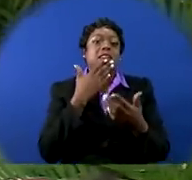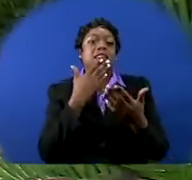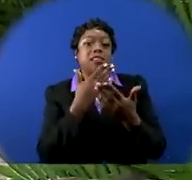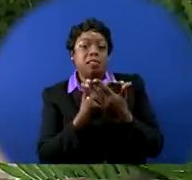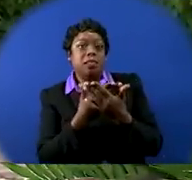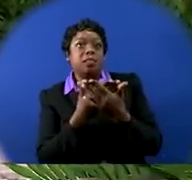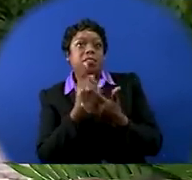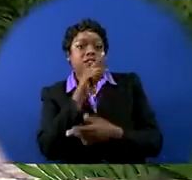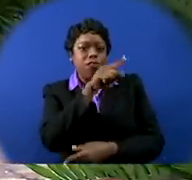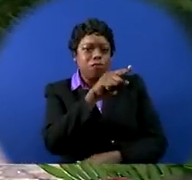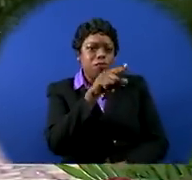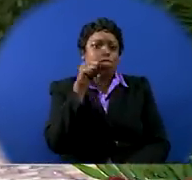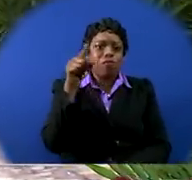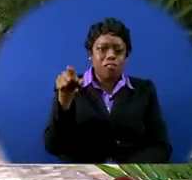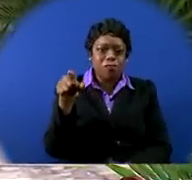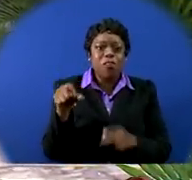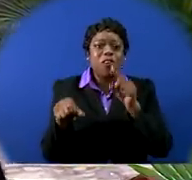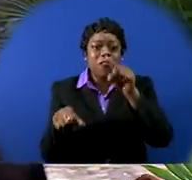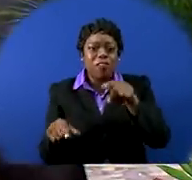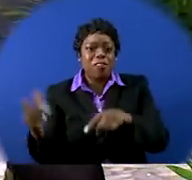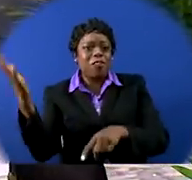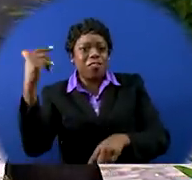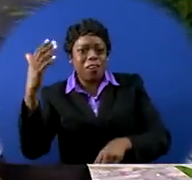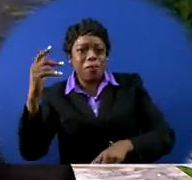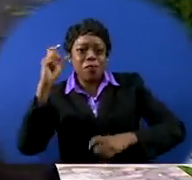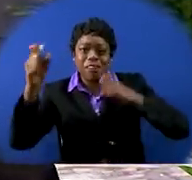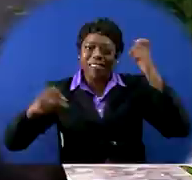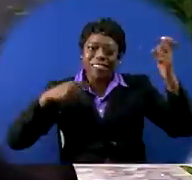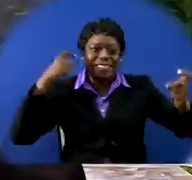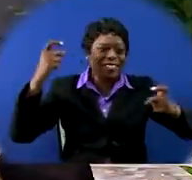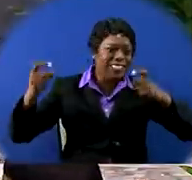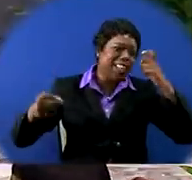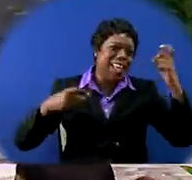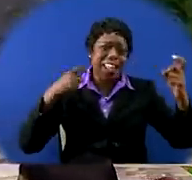For you, man. Come on and celebrate.